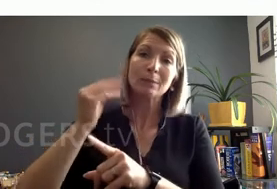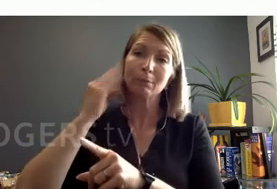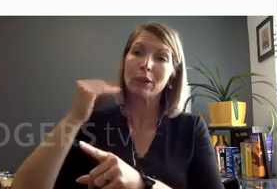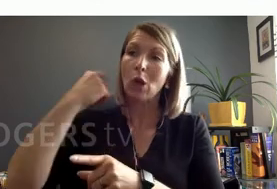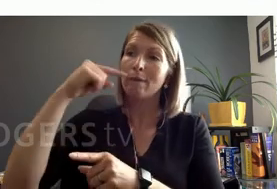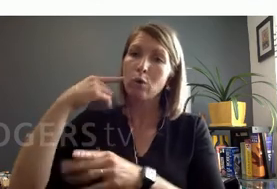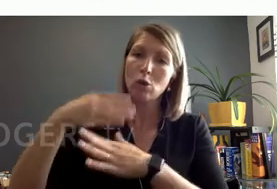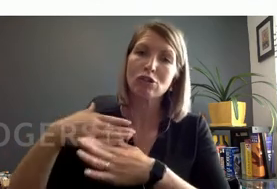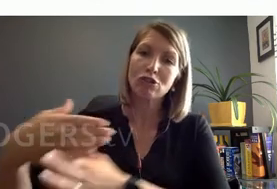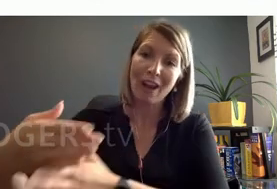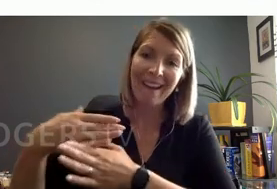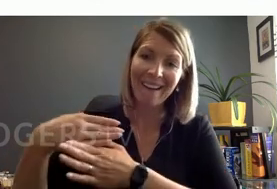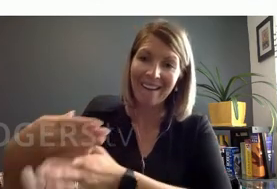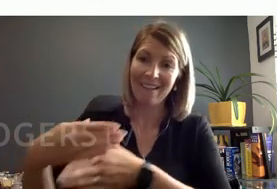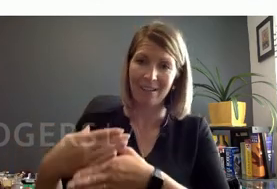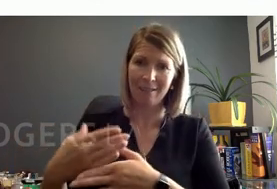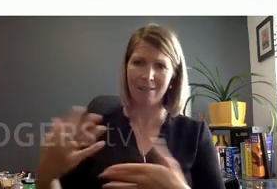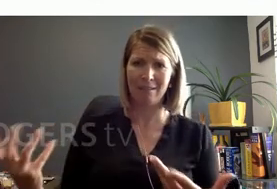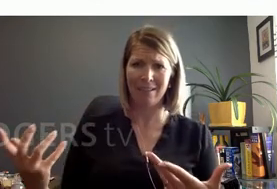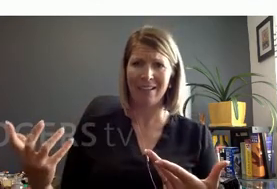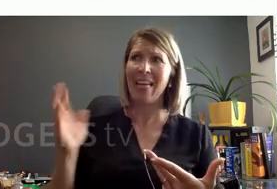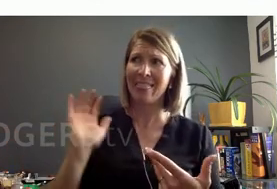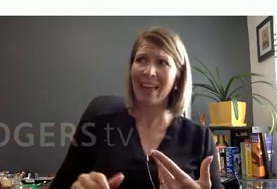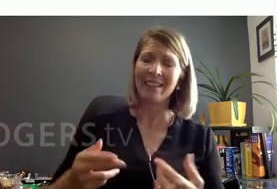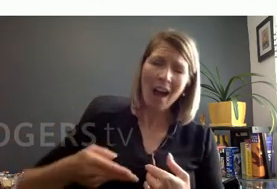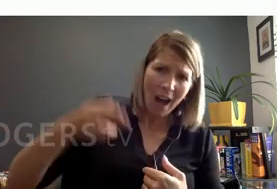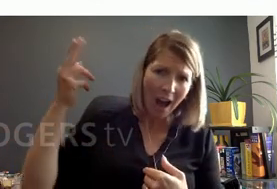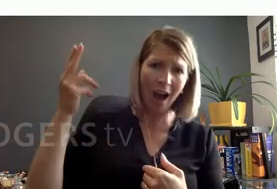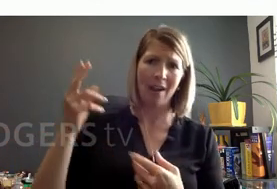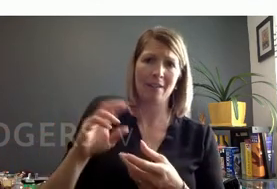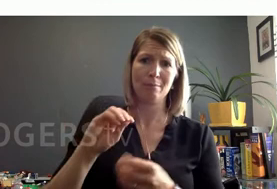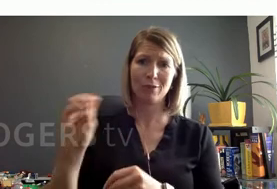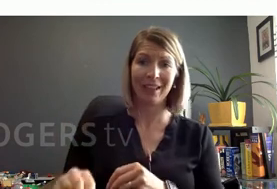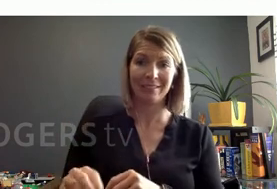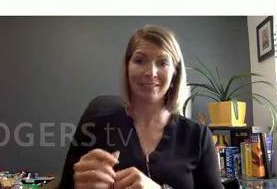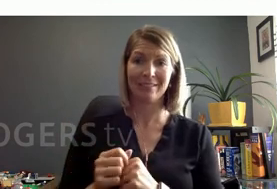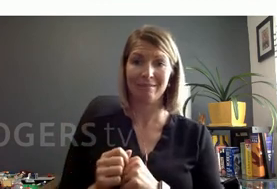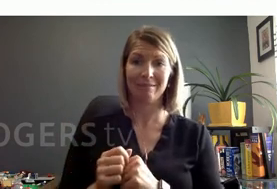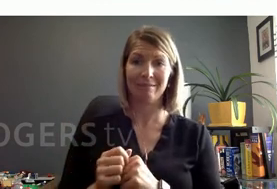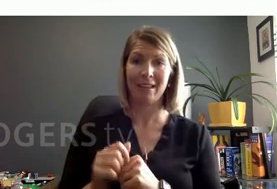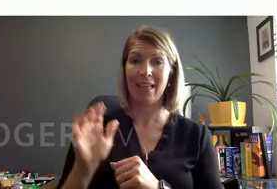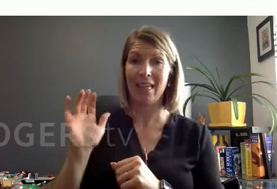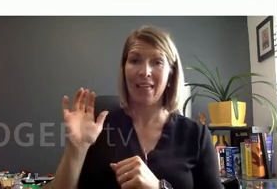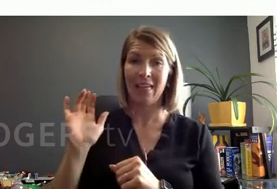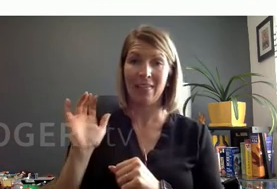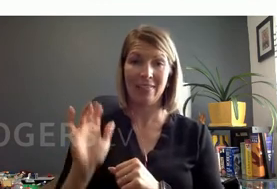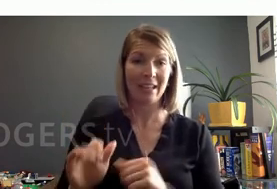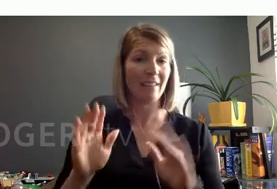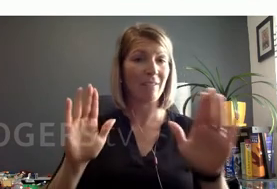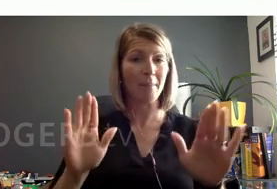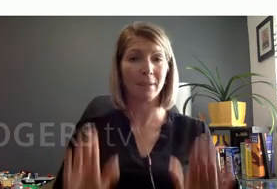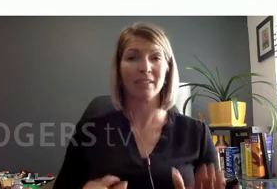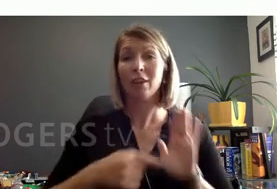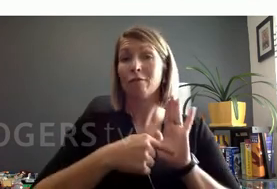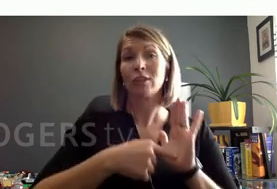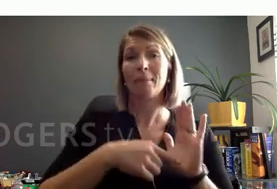positive experience. Okay, and that is very encouraging. Like IBC, like a farmer's market, right?